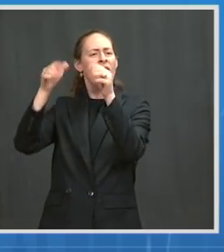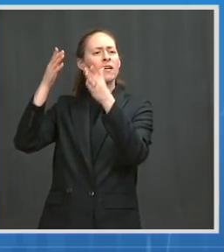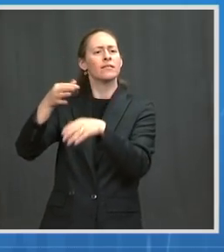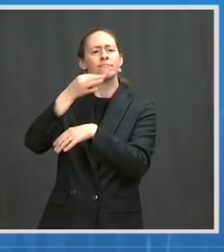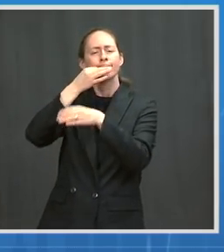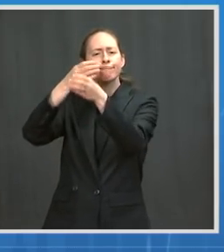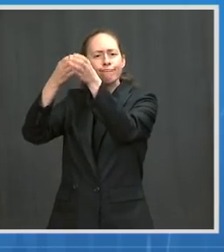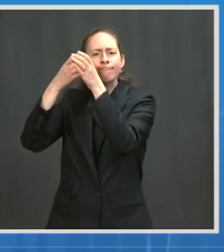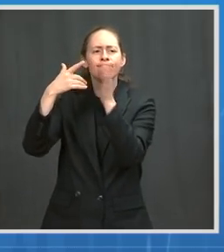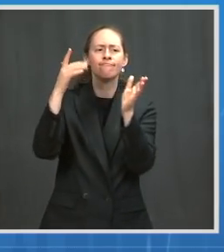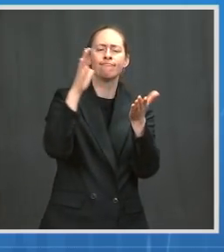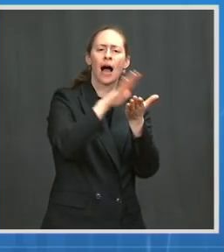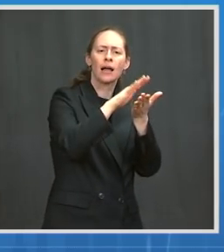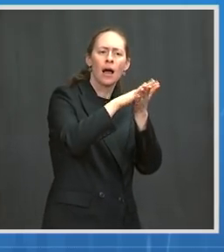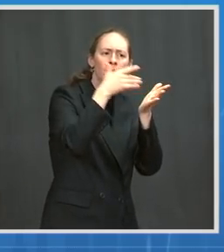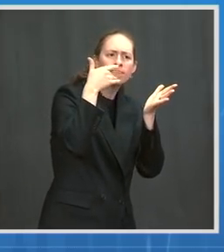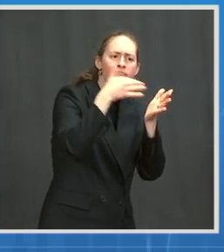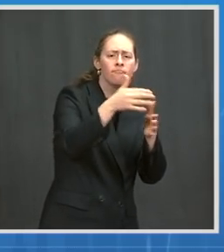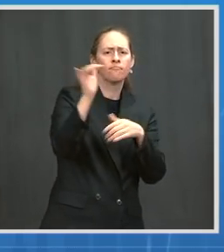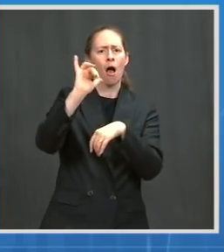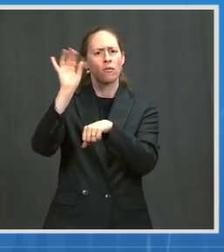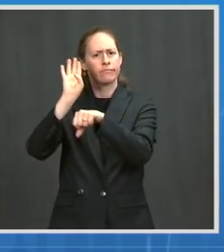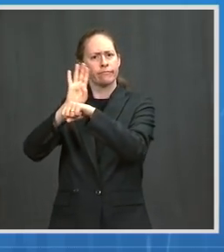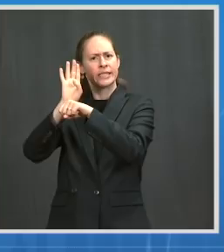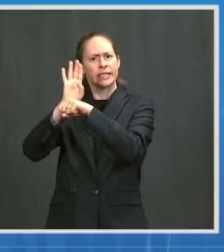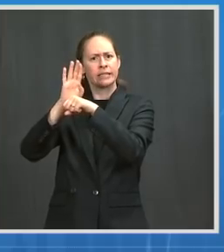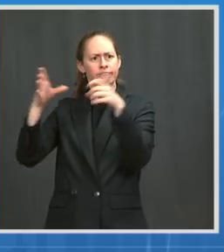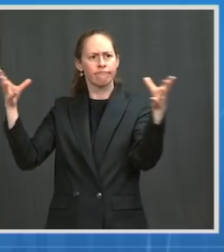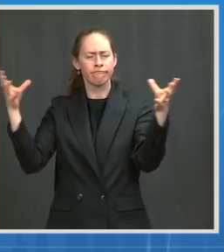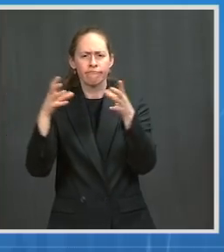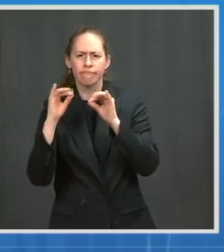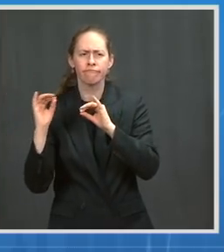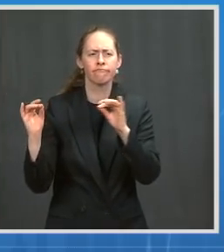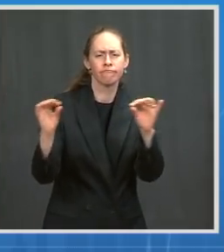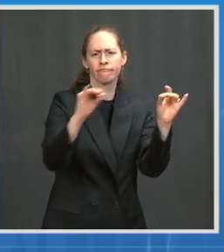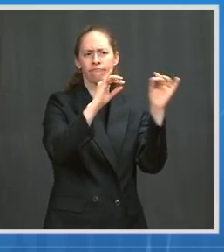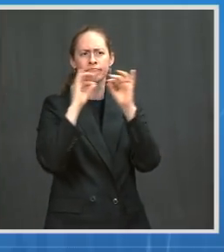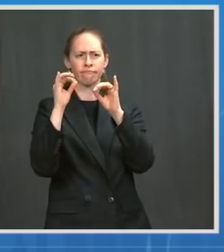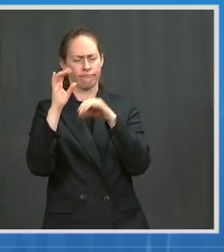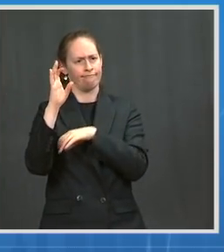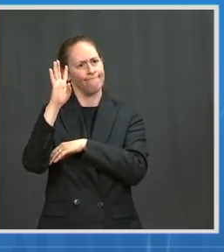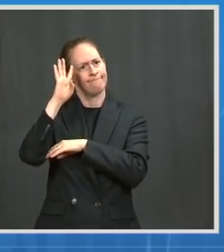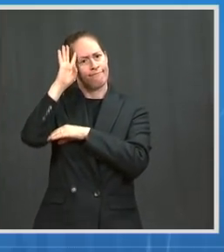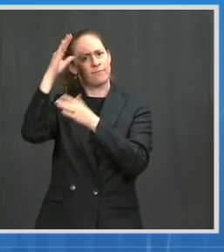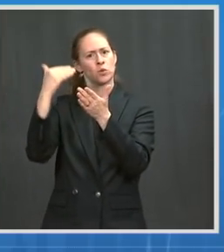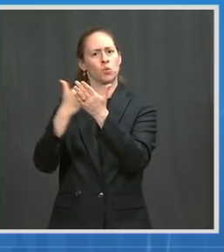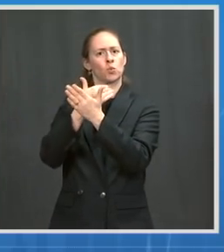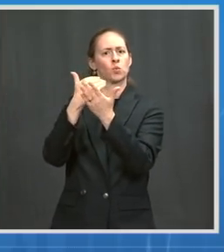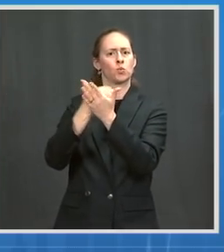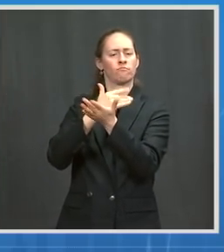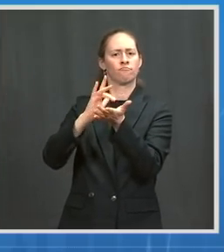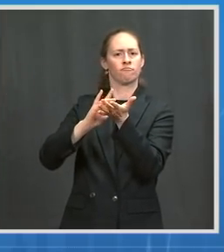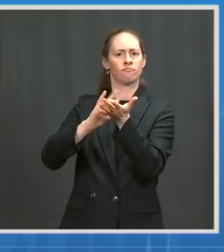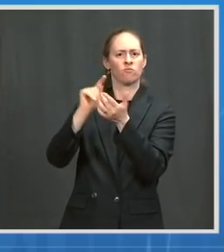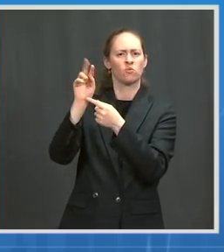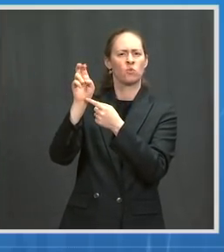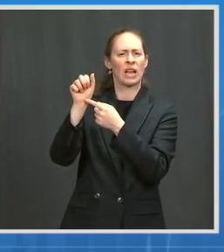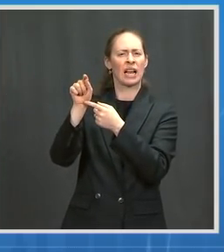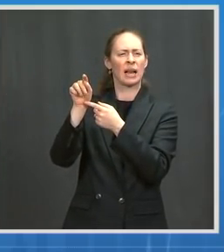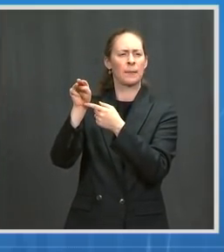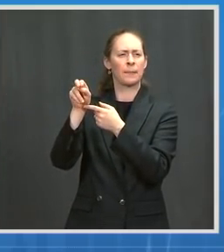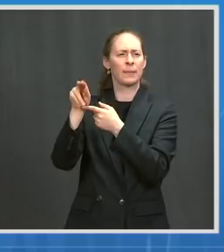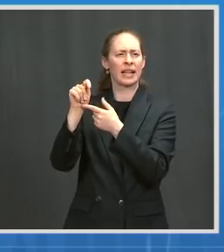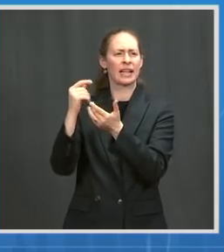as industry to accelerate the development of new antivirals. And as I mentioned, it's also going to target other